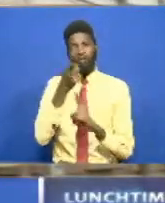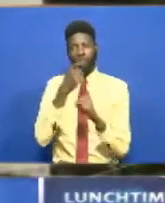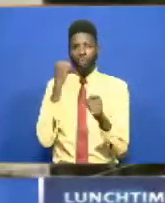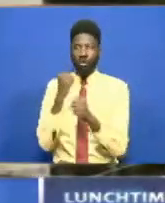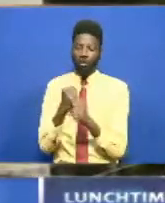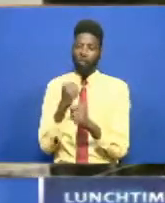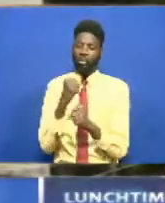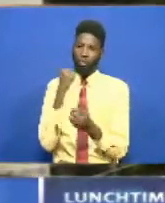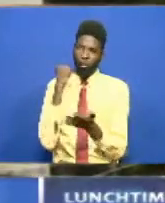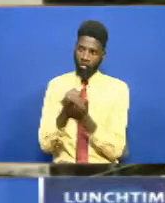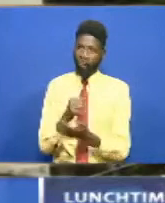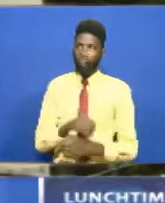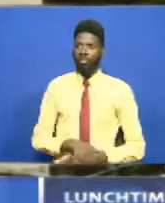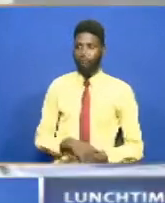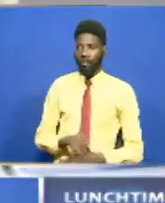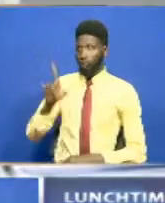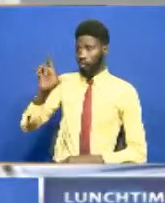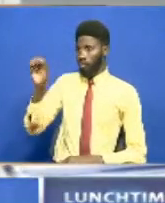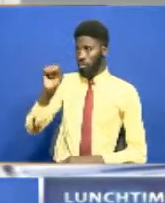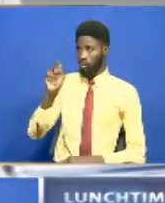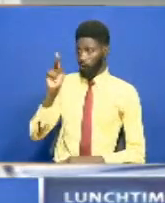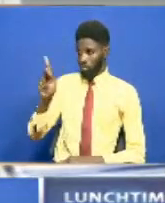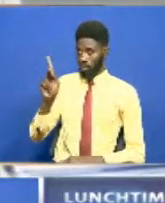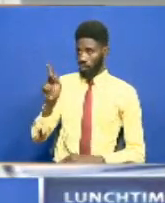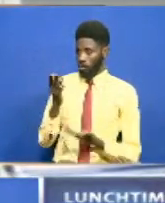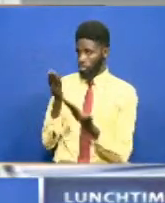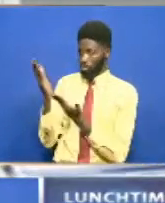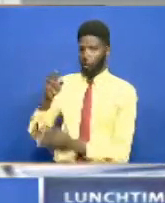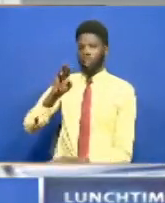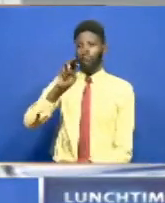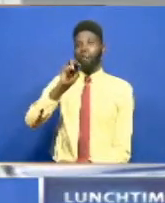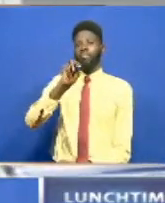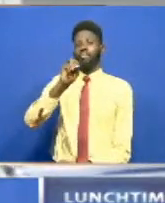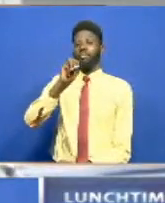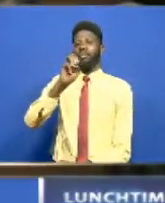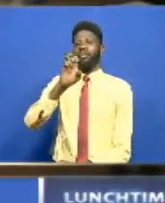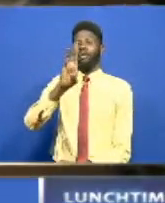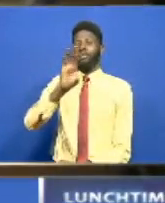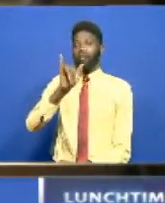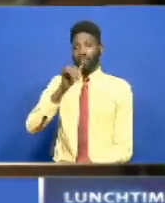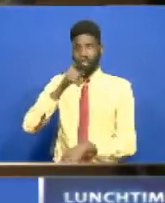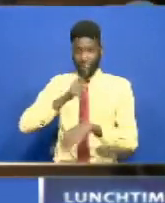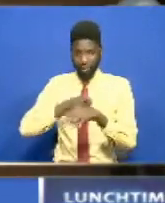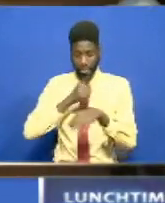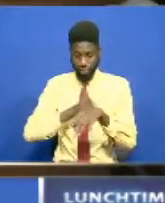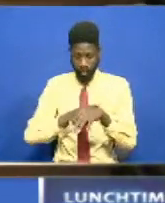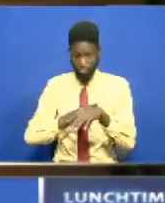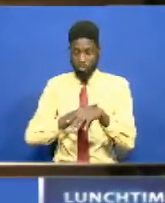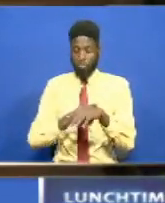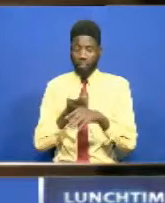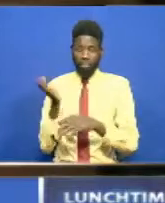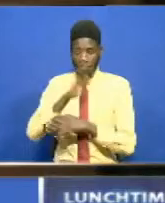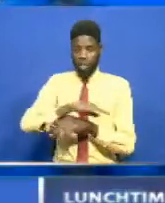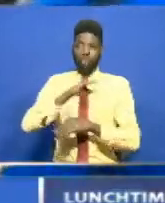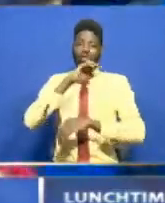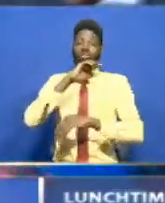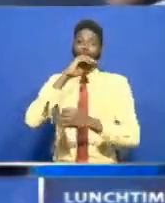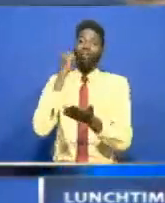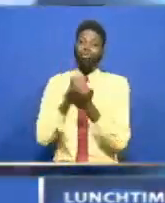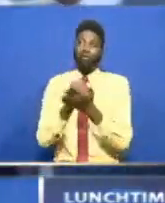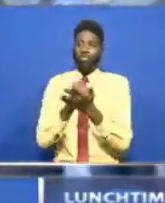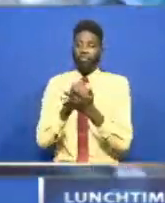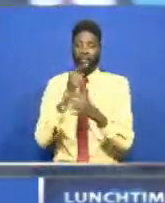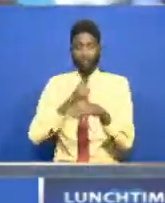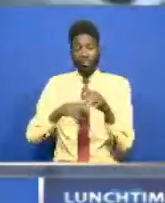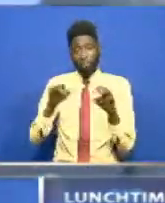Executive Officer of the Law Society of Kenya, Mercy Wambui, has resumed office after 9 members voted on Monday to save her from the jaws of the President